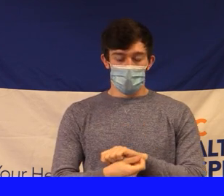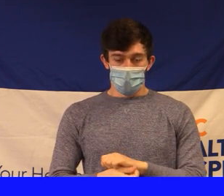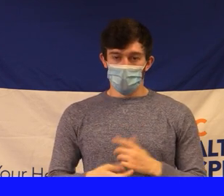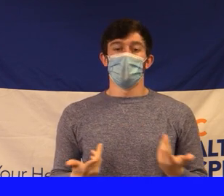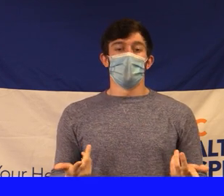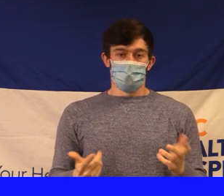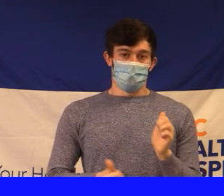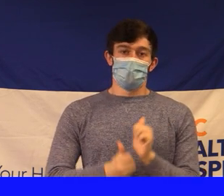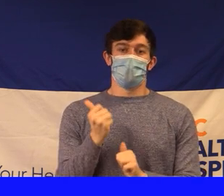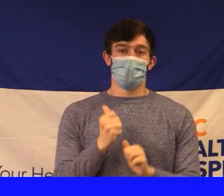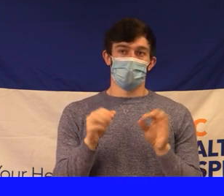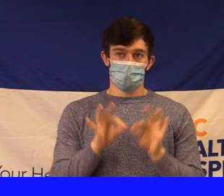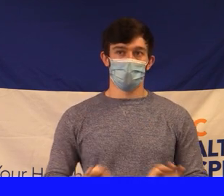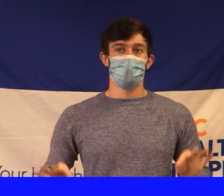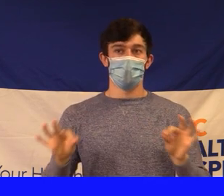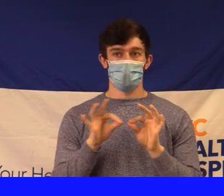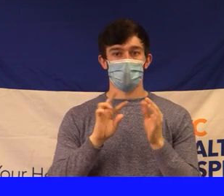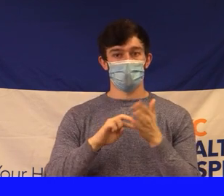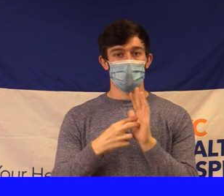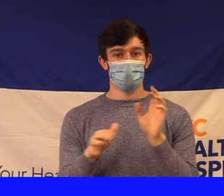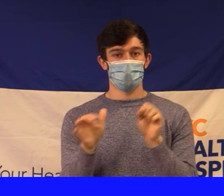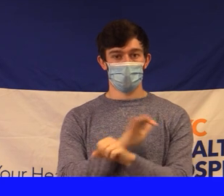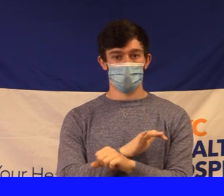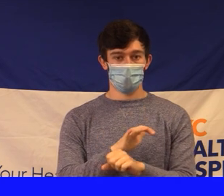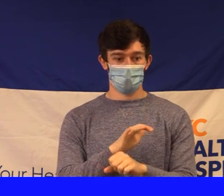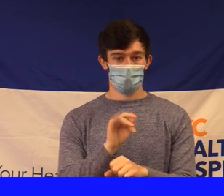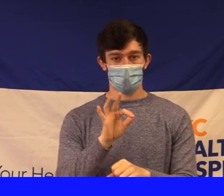is maybe the most meaningful in all of this.